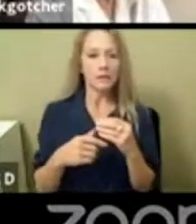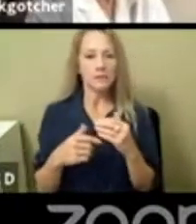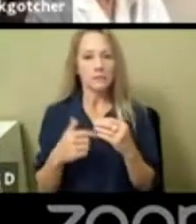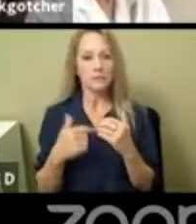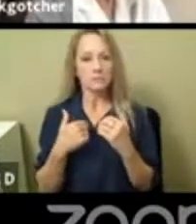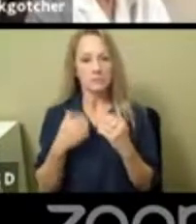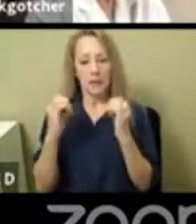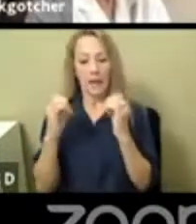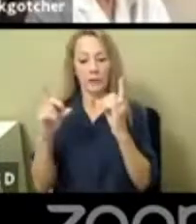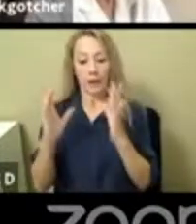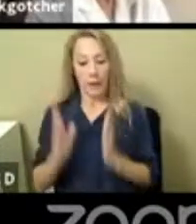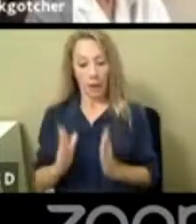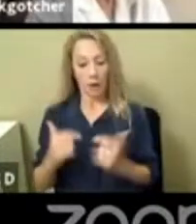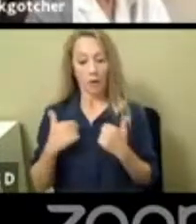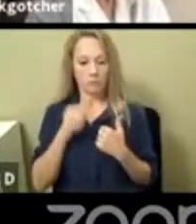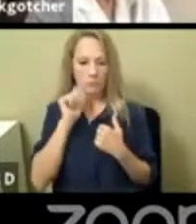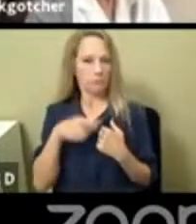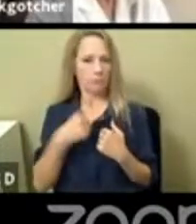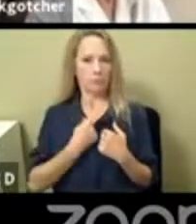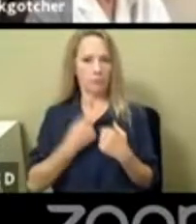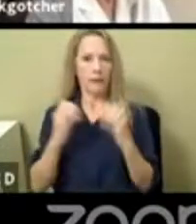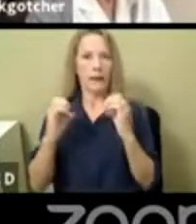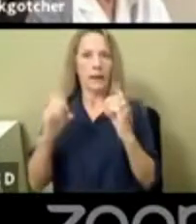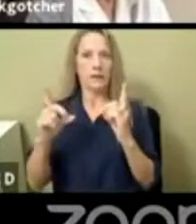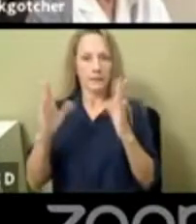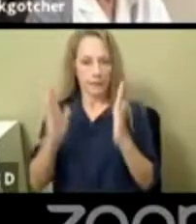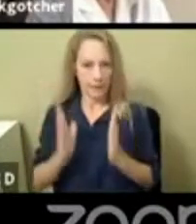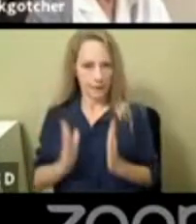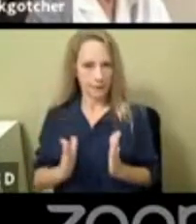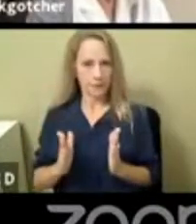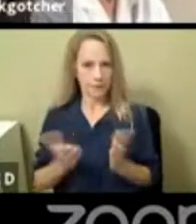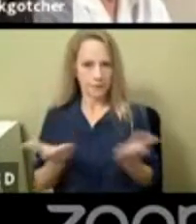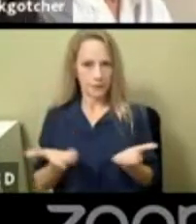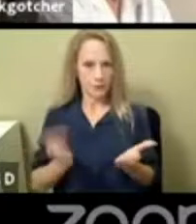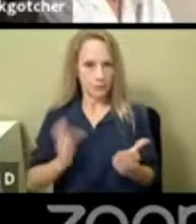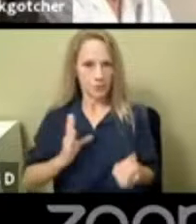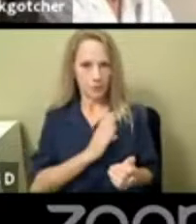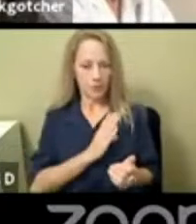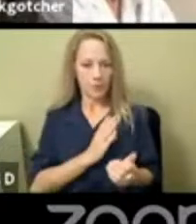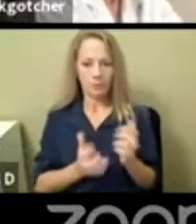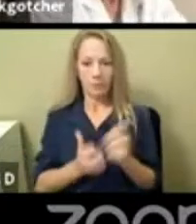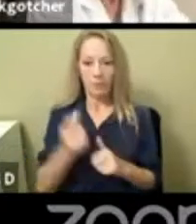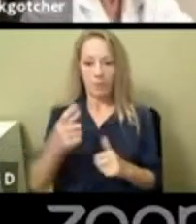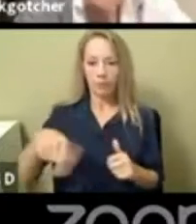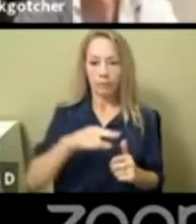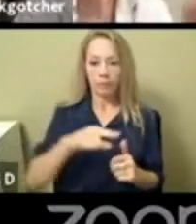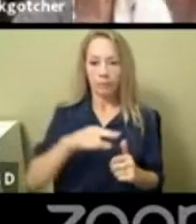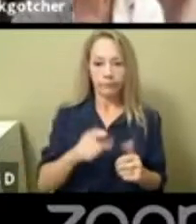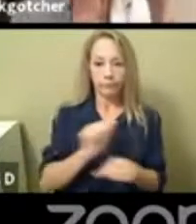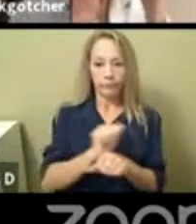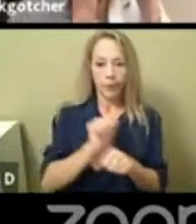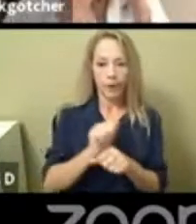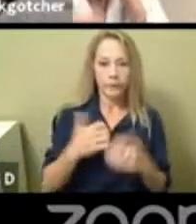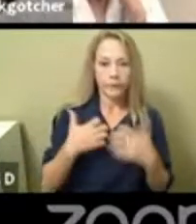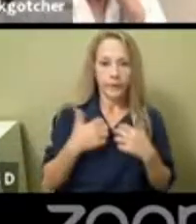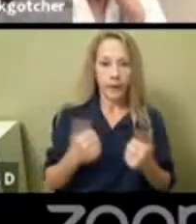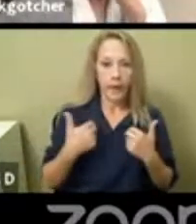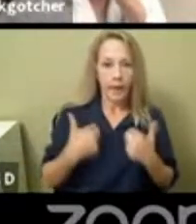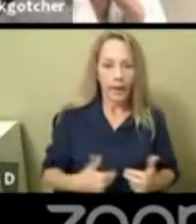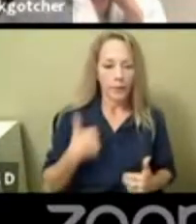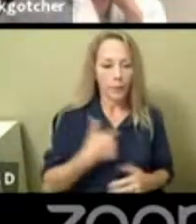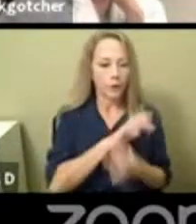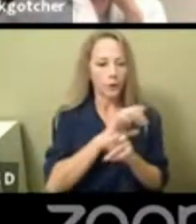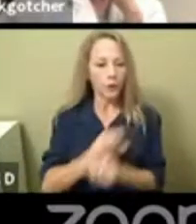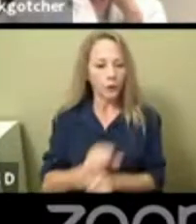not the only educator on this board. And most of us in healthcare are used to educating, even informally, whether or not